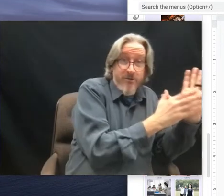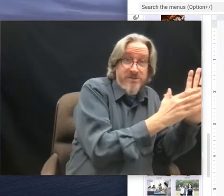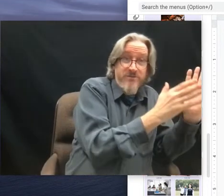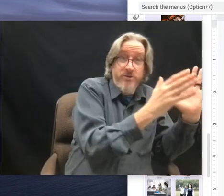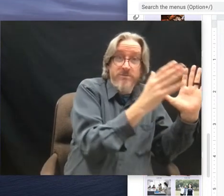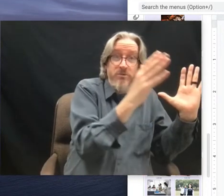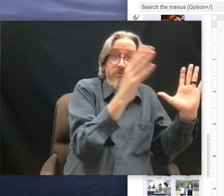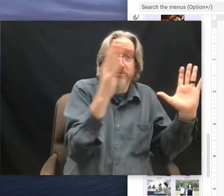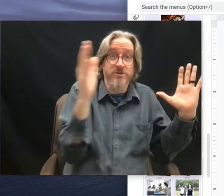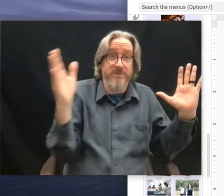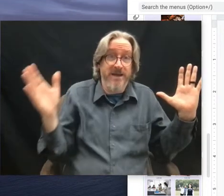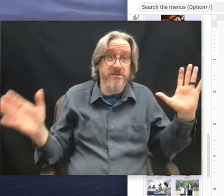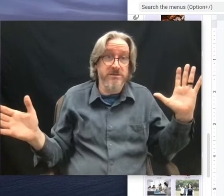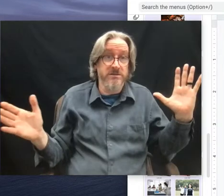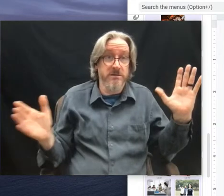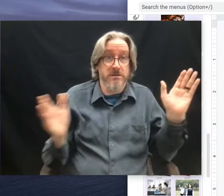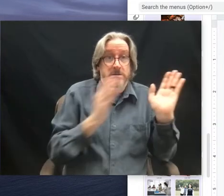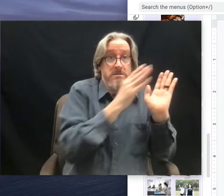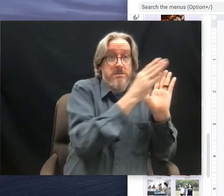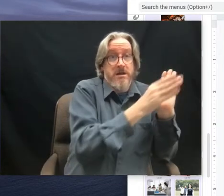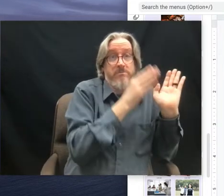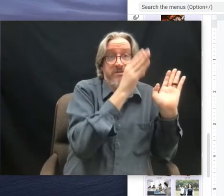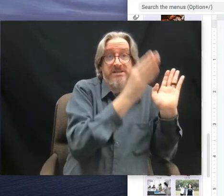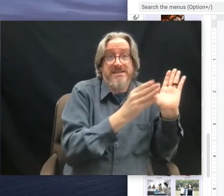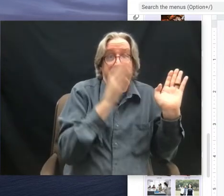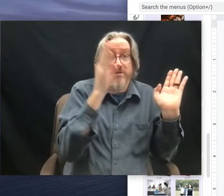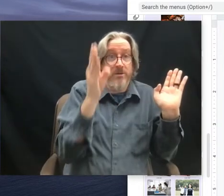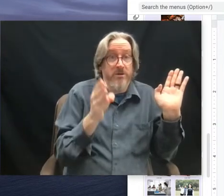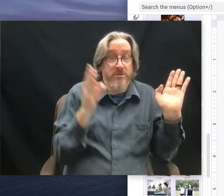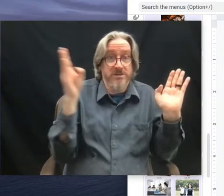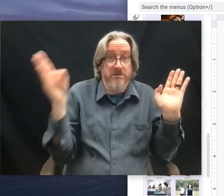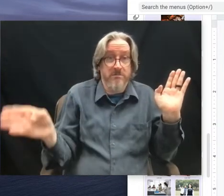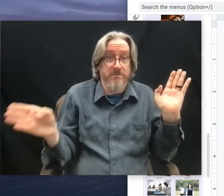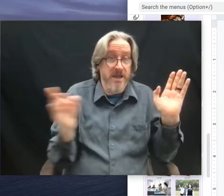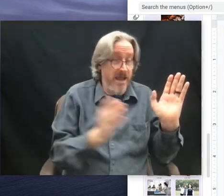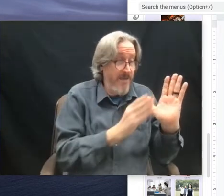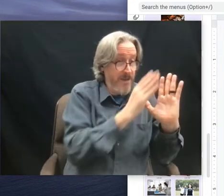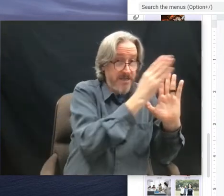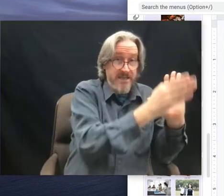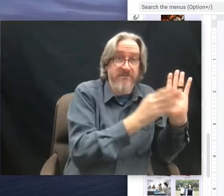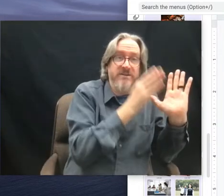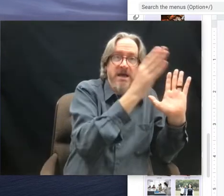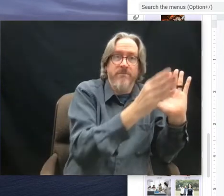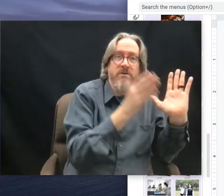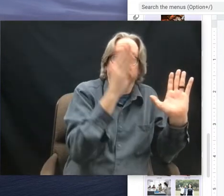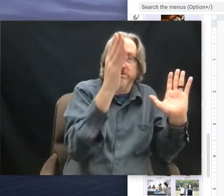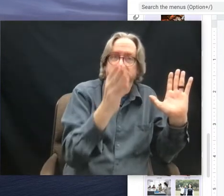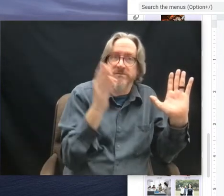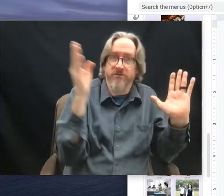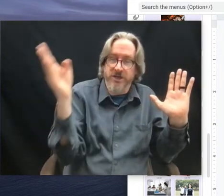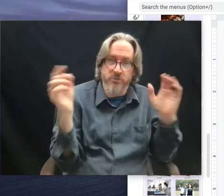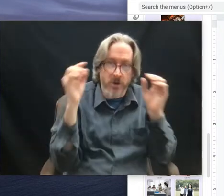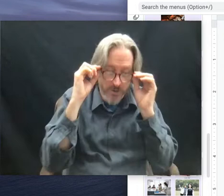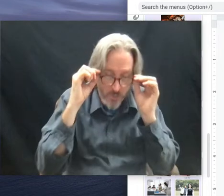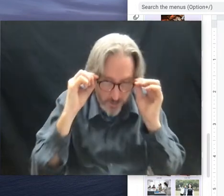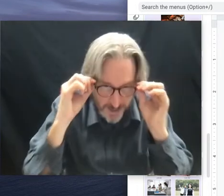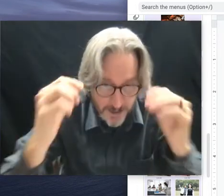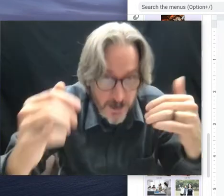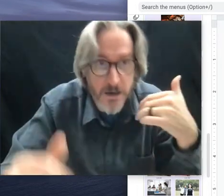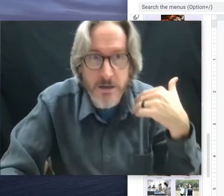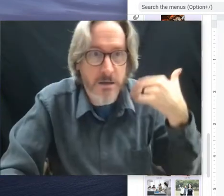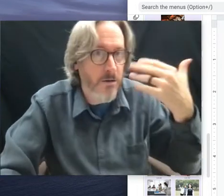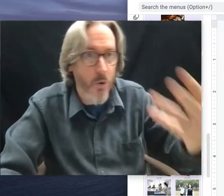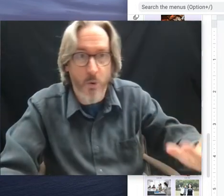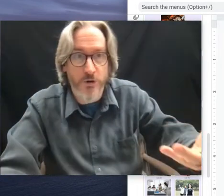It helps if you can move through space, helps us separate what those are, and then to give a time reference for each one or